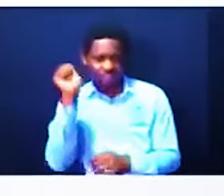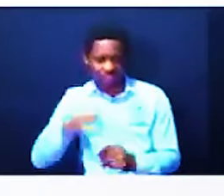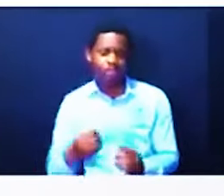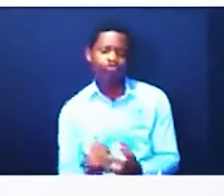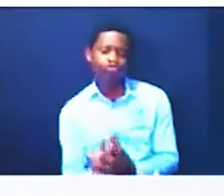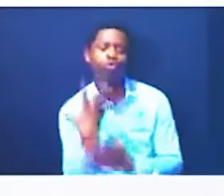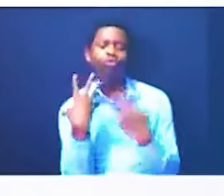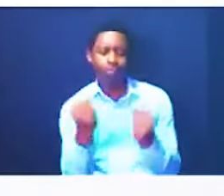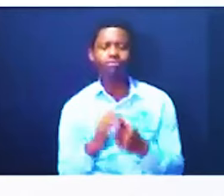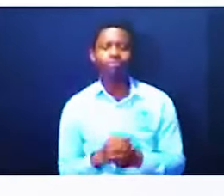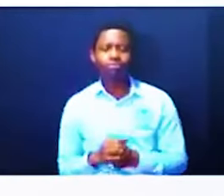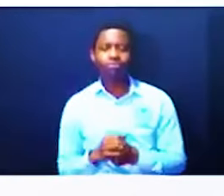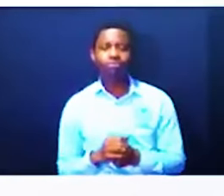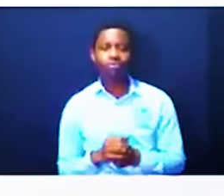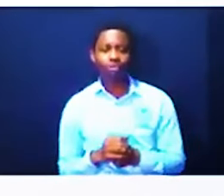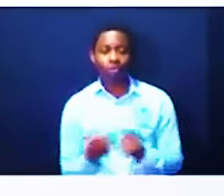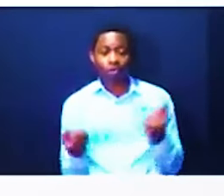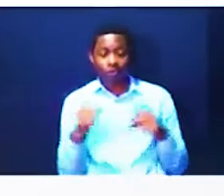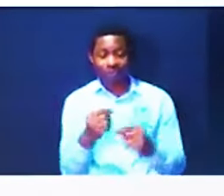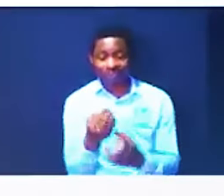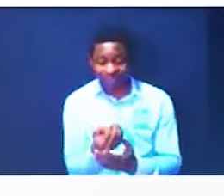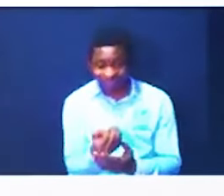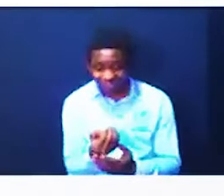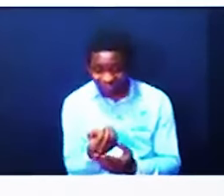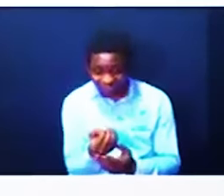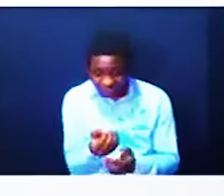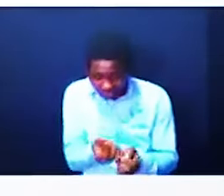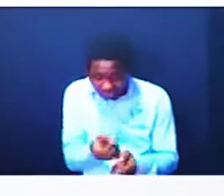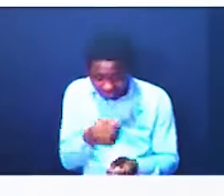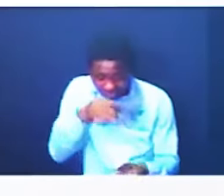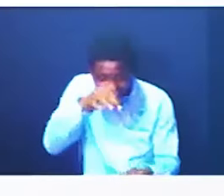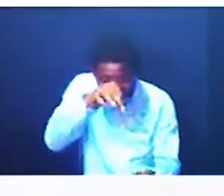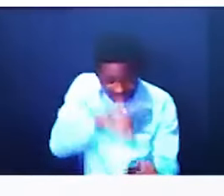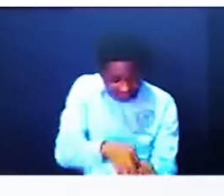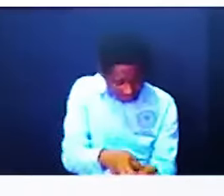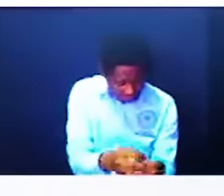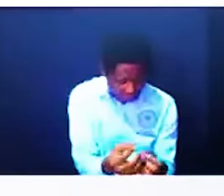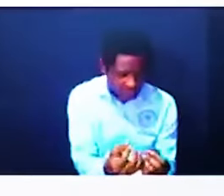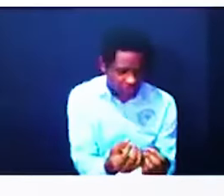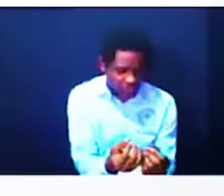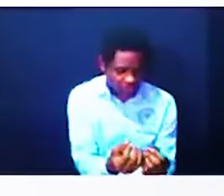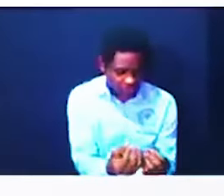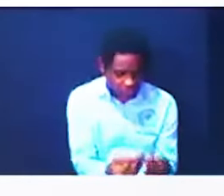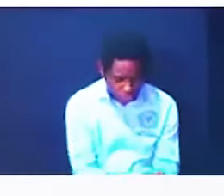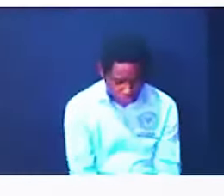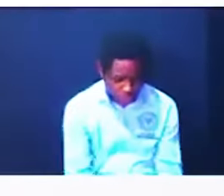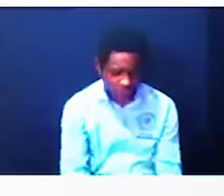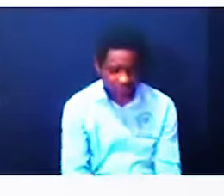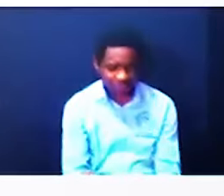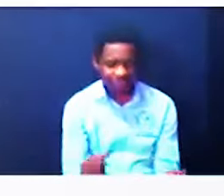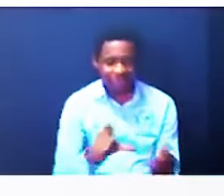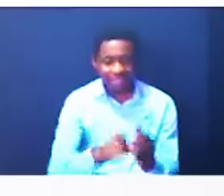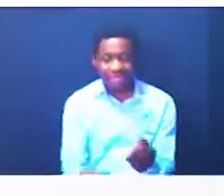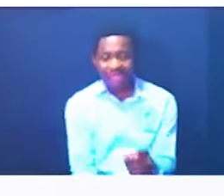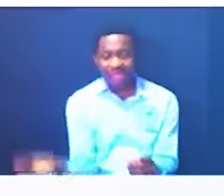seed, you are sure that it's going to grow well. So when you nurse